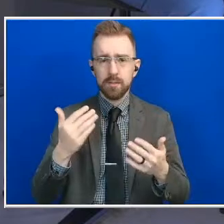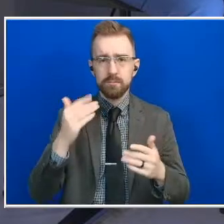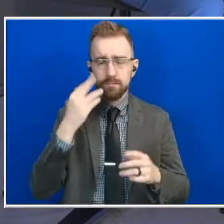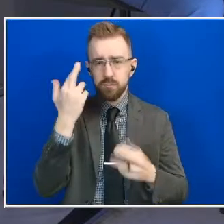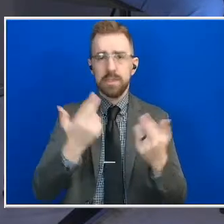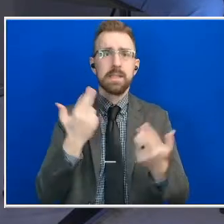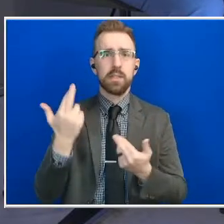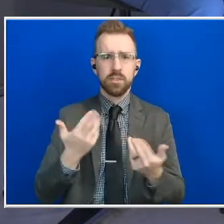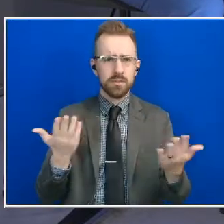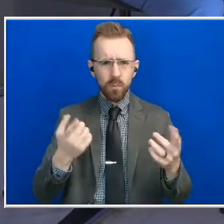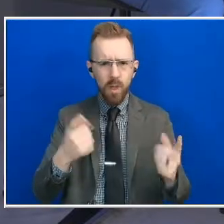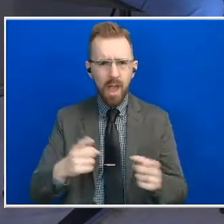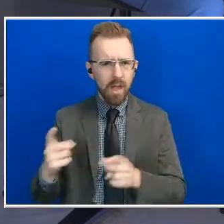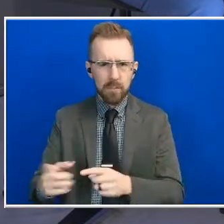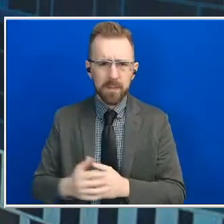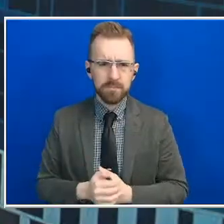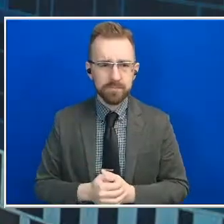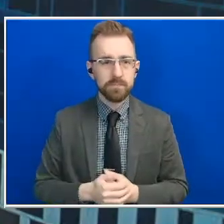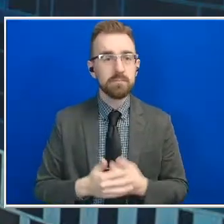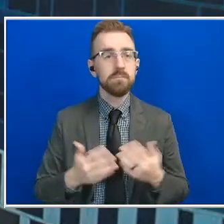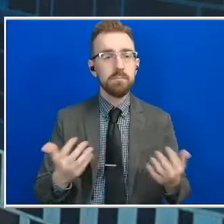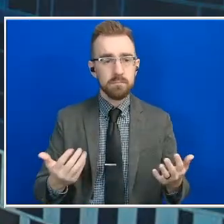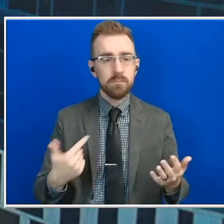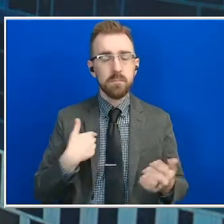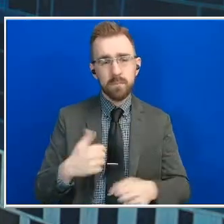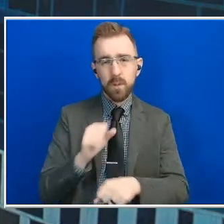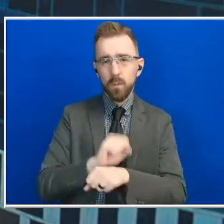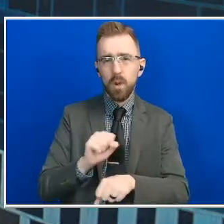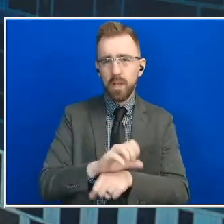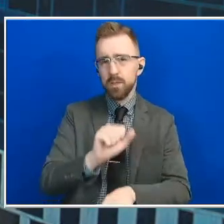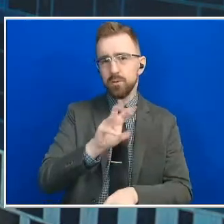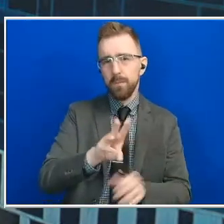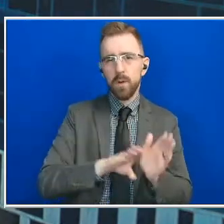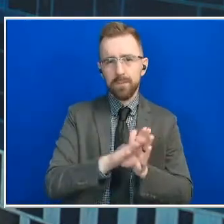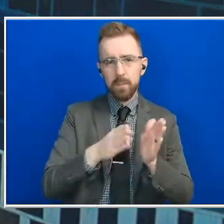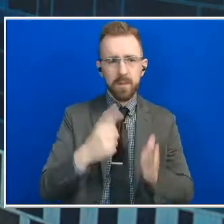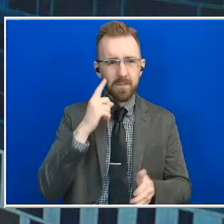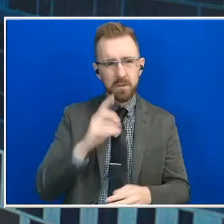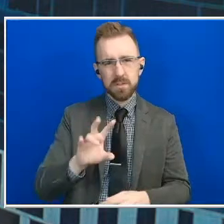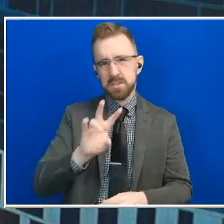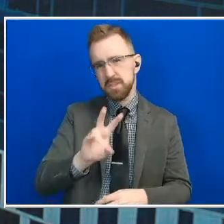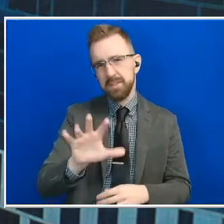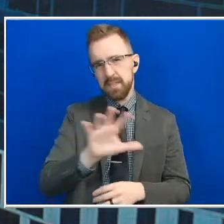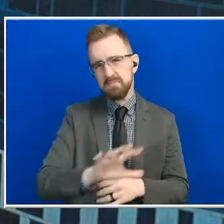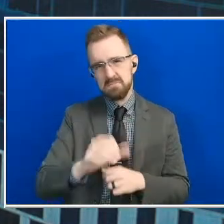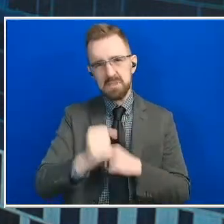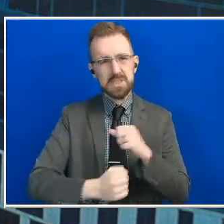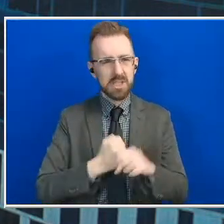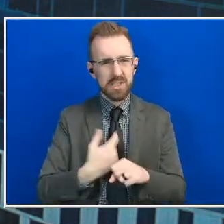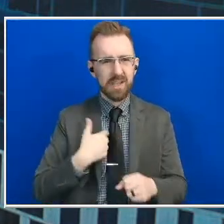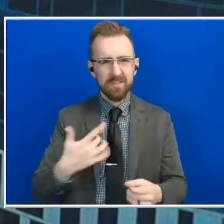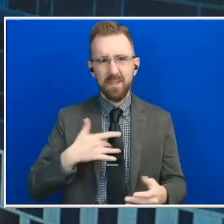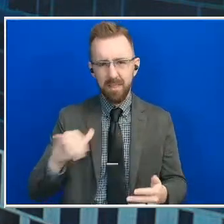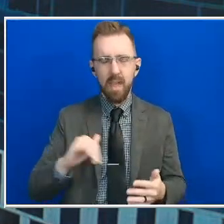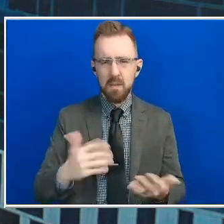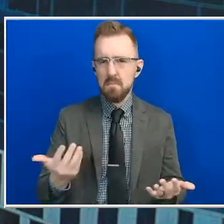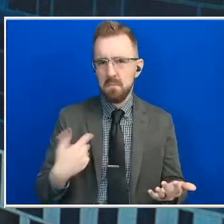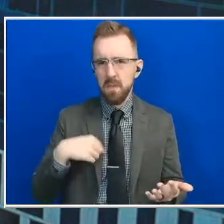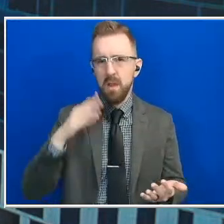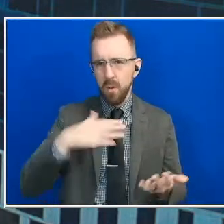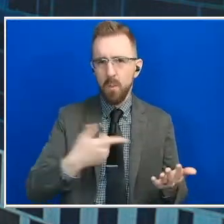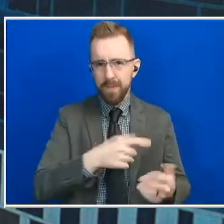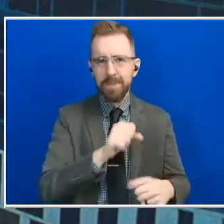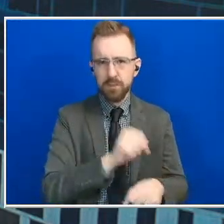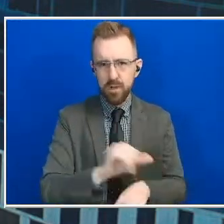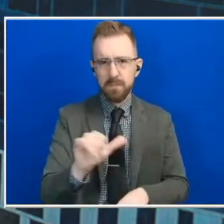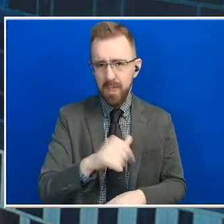happened? So I had been working as a software developer for 7-ish years, and I kind of was like, okay, well, I know what this job is like. I'm good at this job,